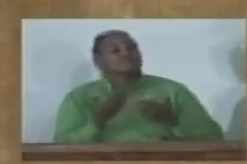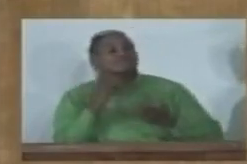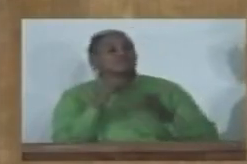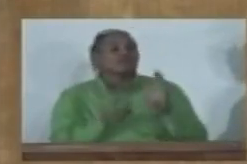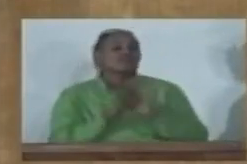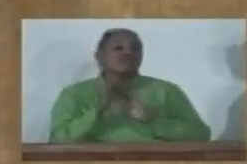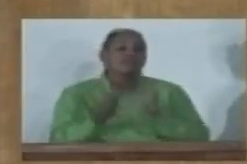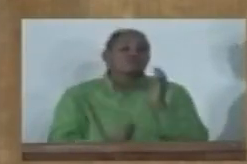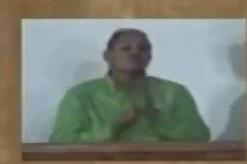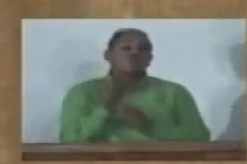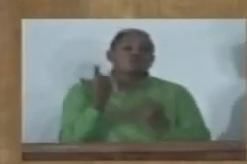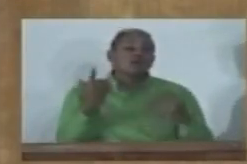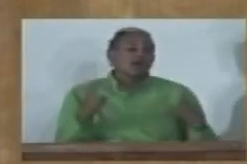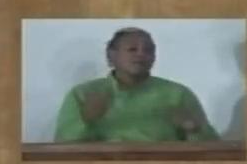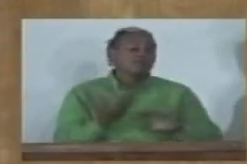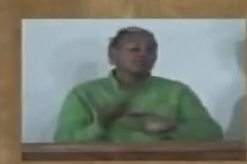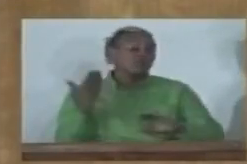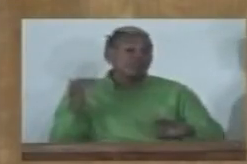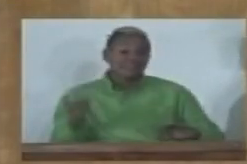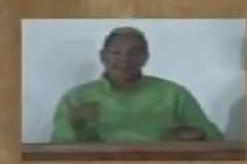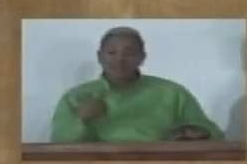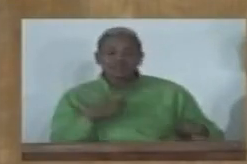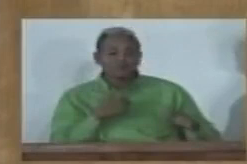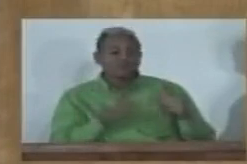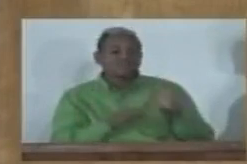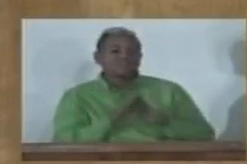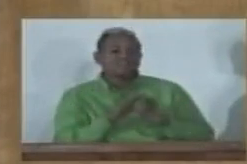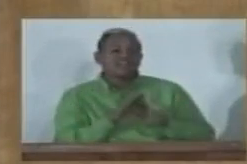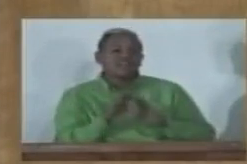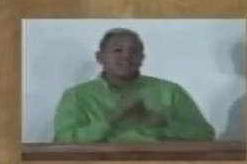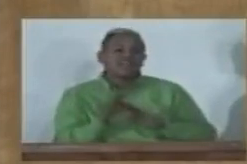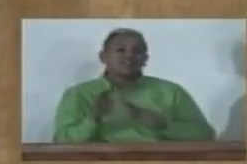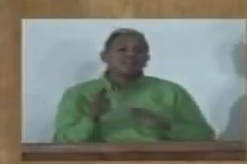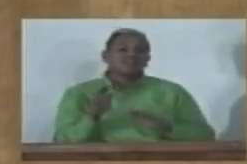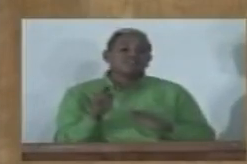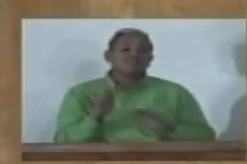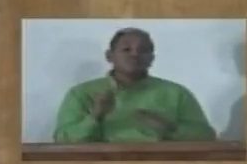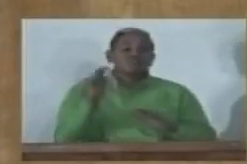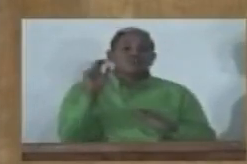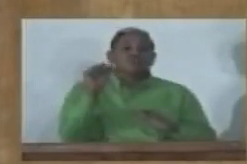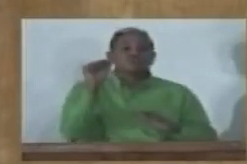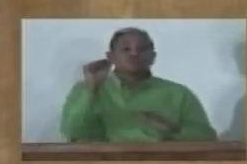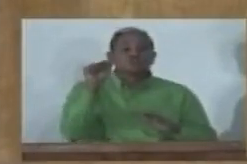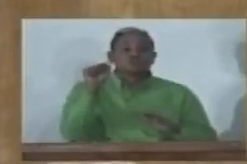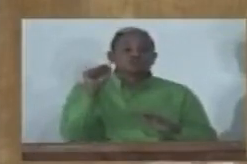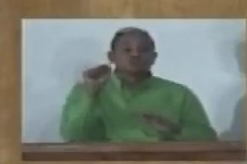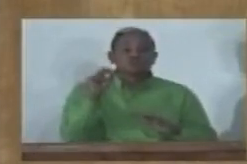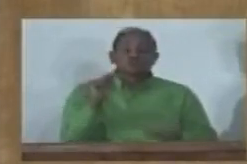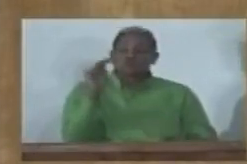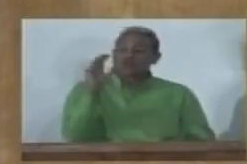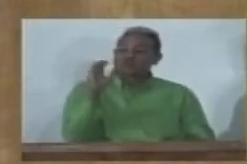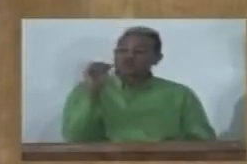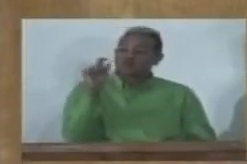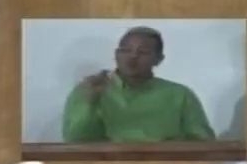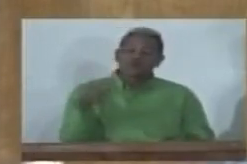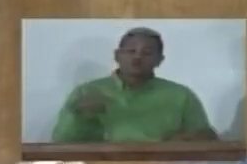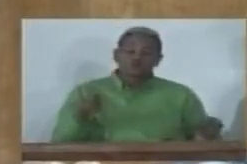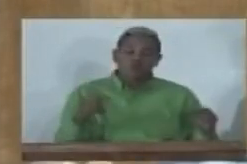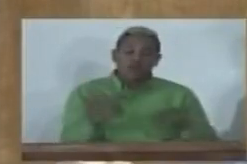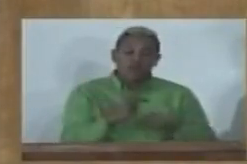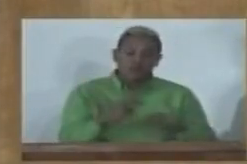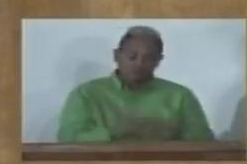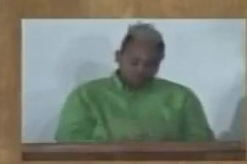place. As prior to that, we had developed the North-South, North Coast roads